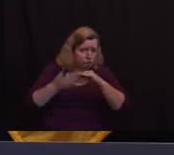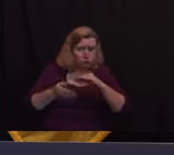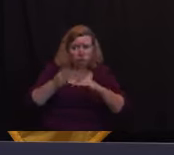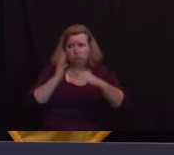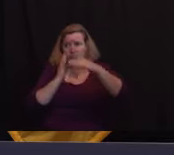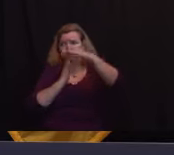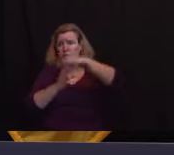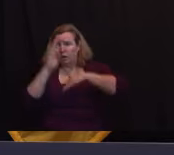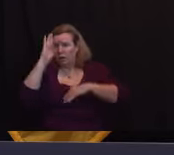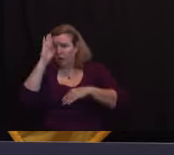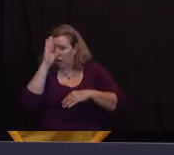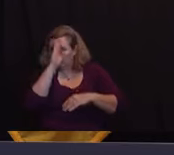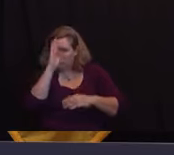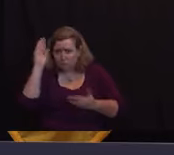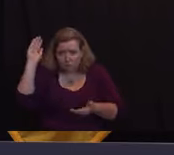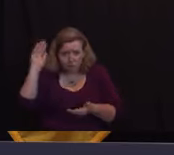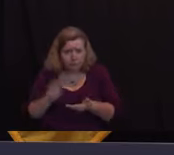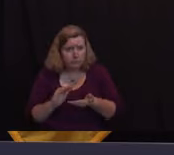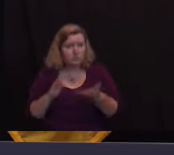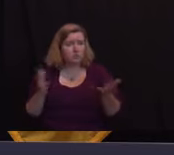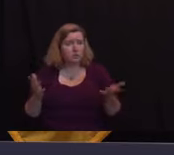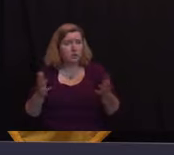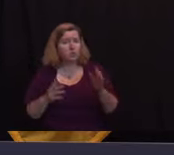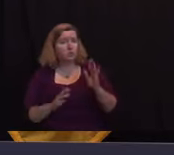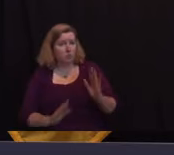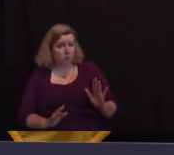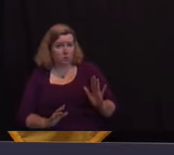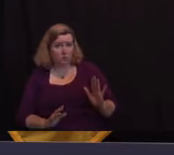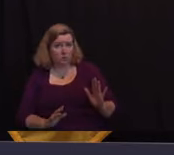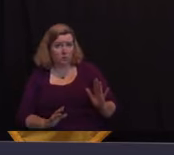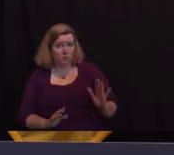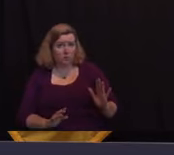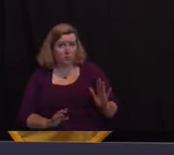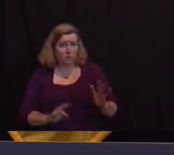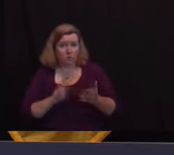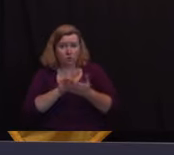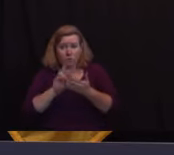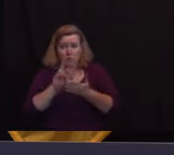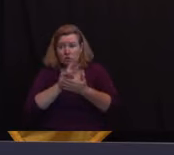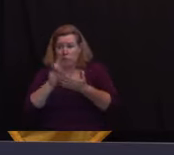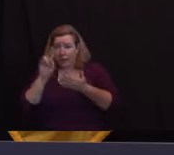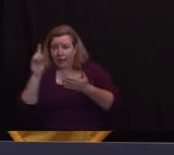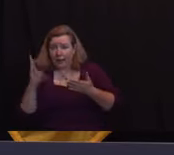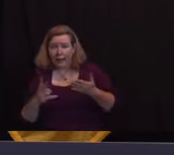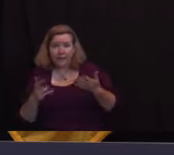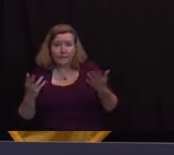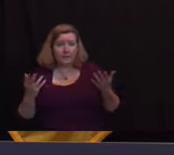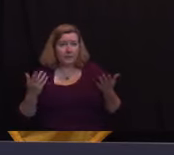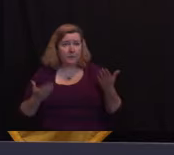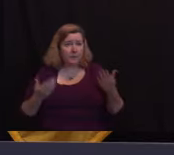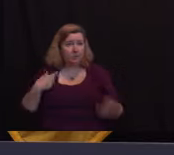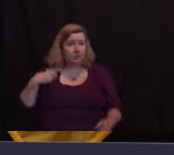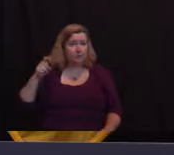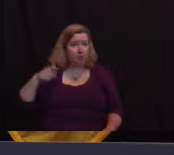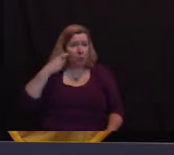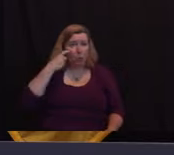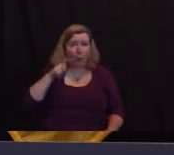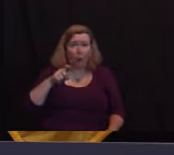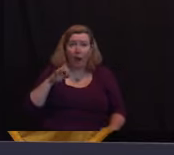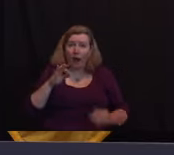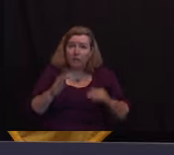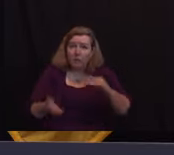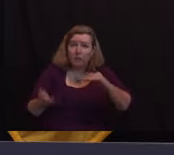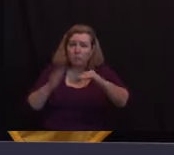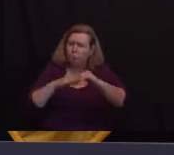that earlier. I assume that 2.5 weeks is the beginning, at least. You're in a range where we would have been seeing something, you would think.